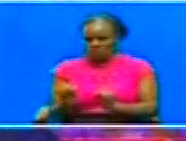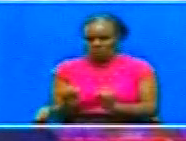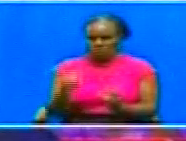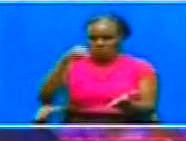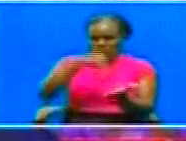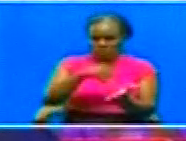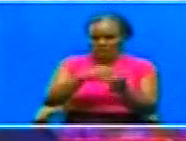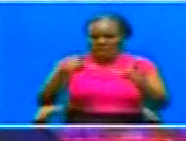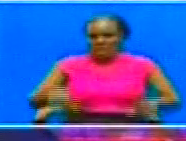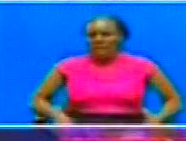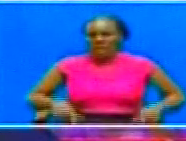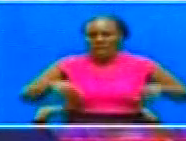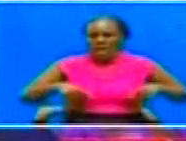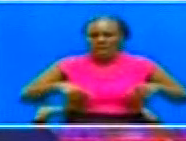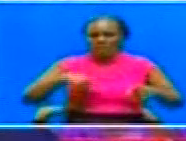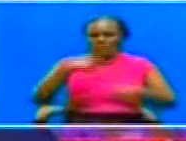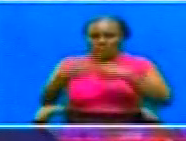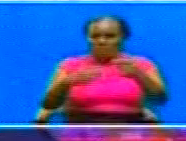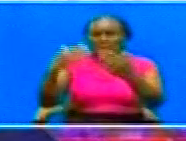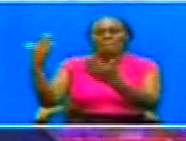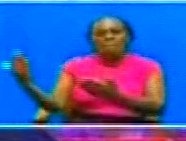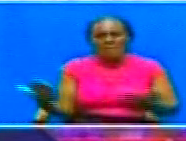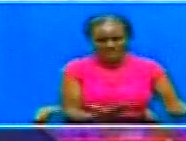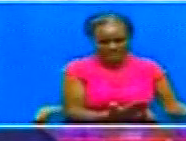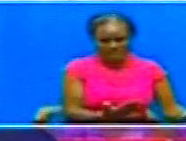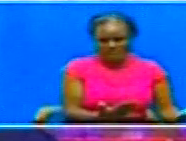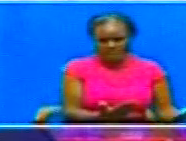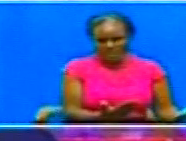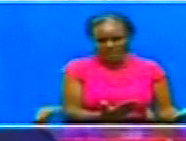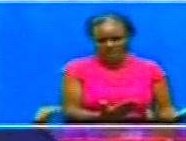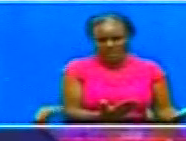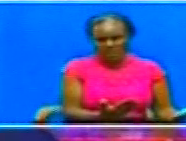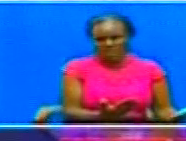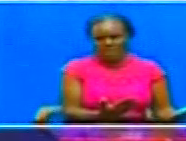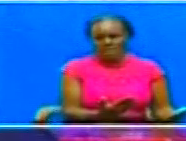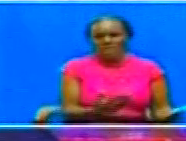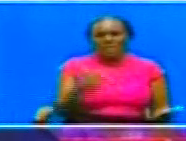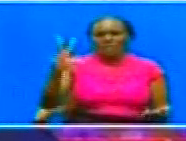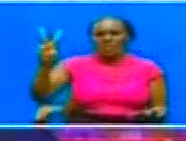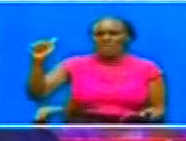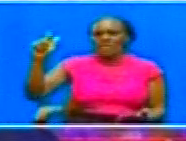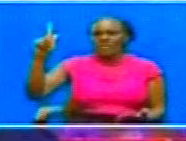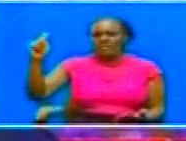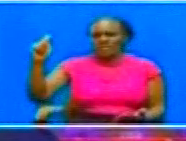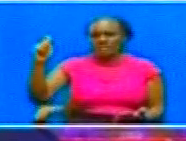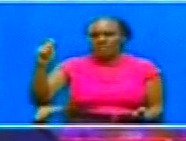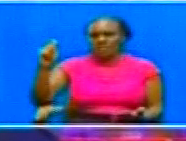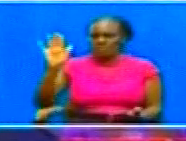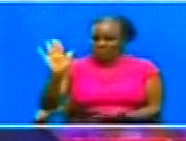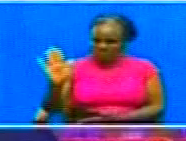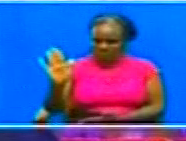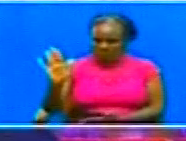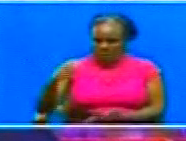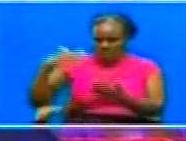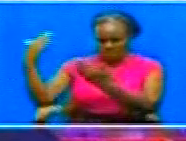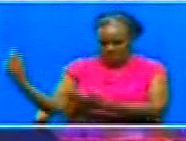engage in a lifestyle audit. Let him bring us his income tax returns during the period in question. Let